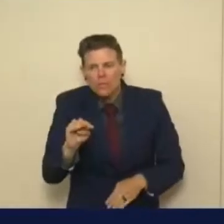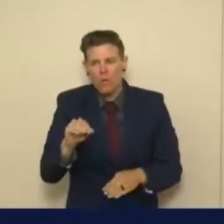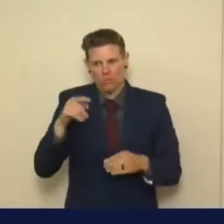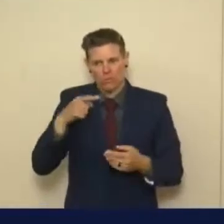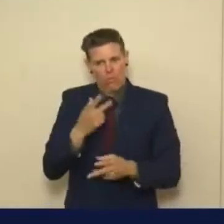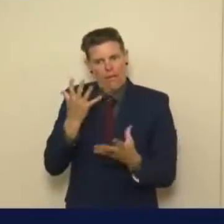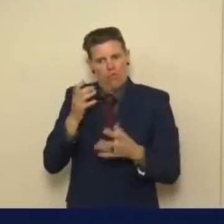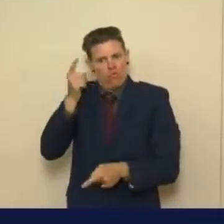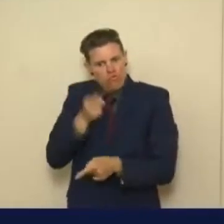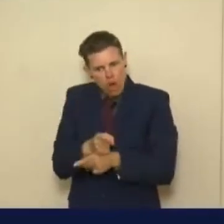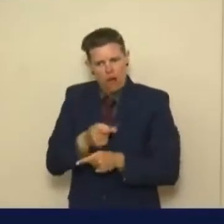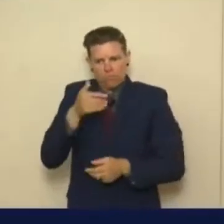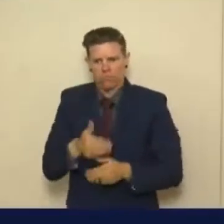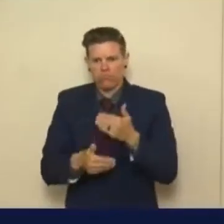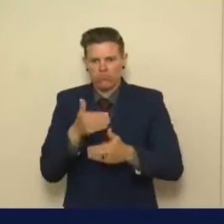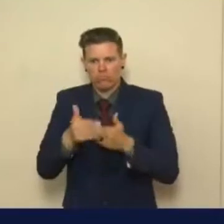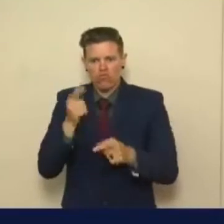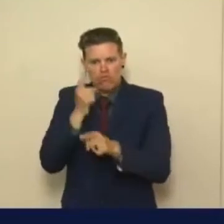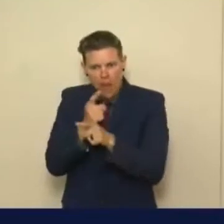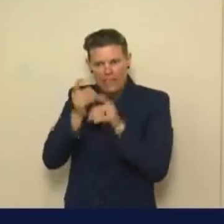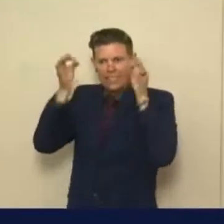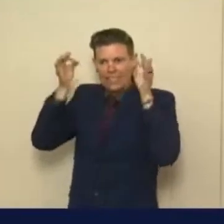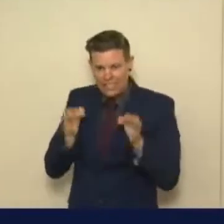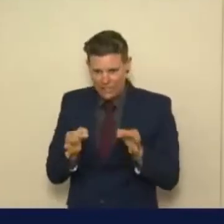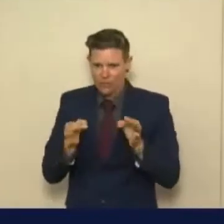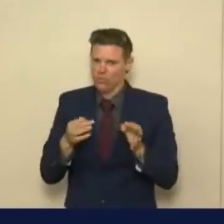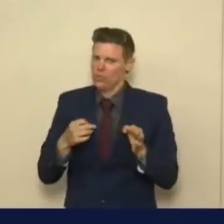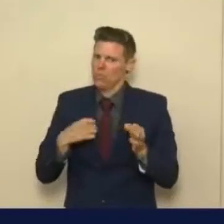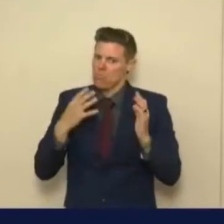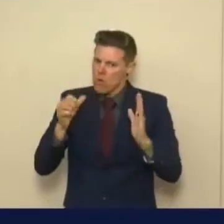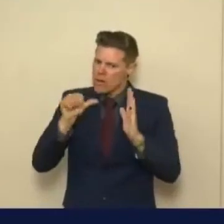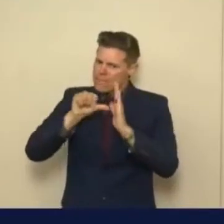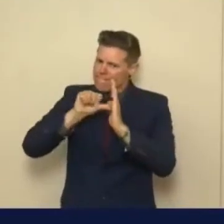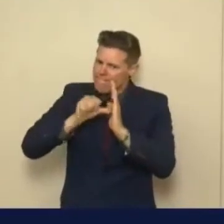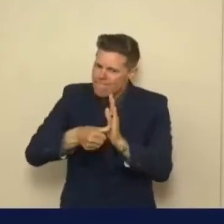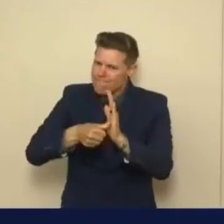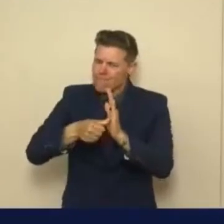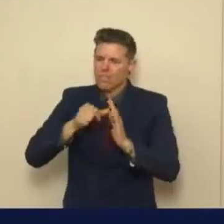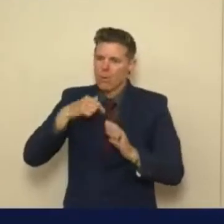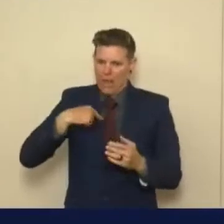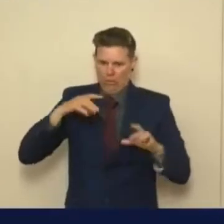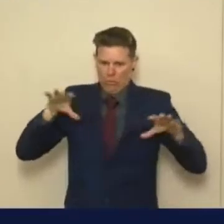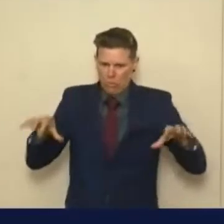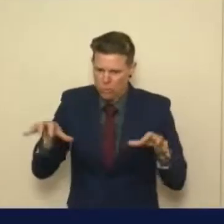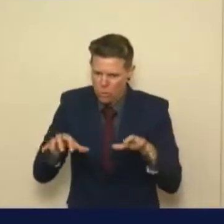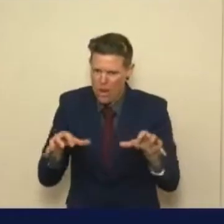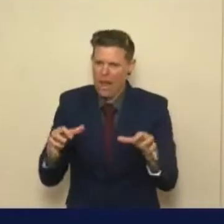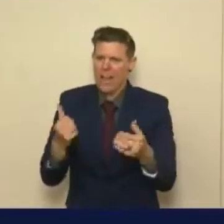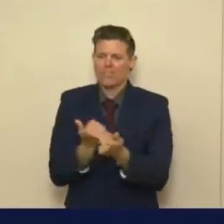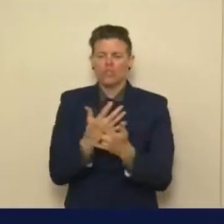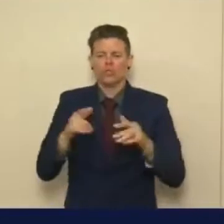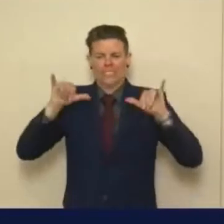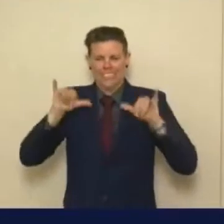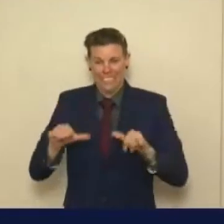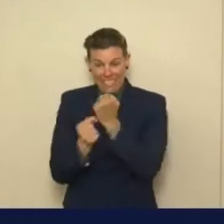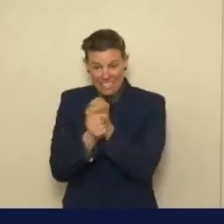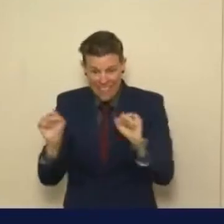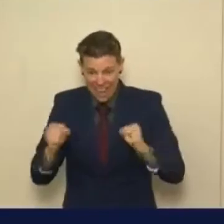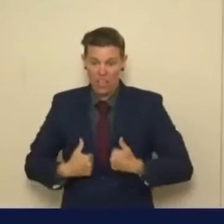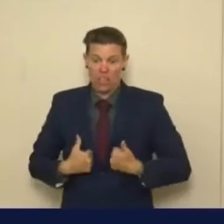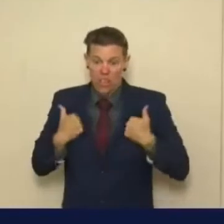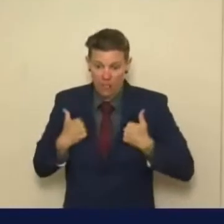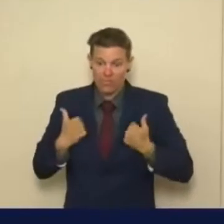want to be clear that while we would do everything in our power to save lives, and we are, that the